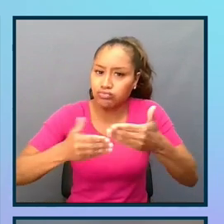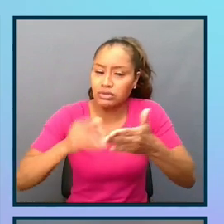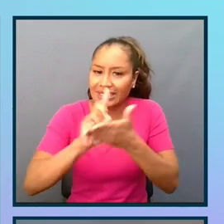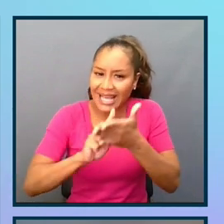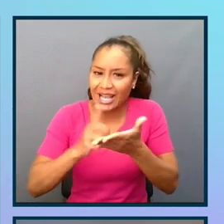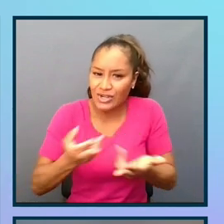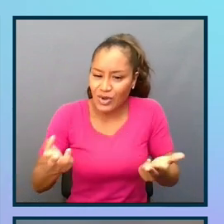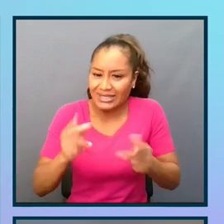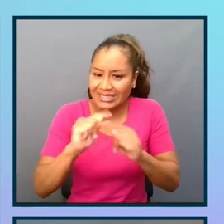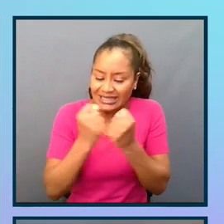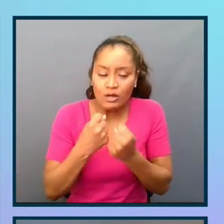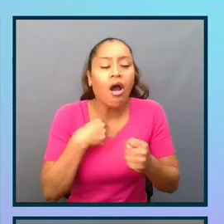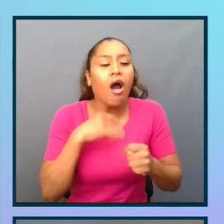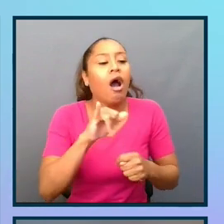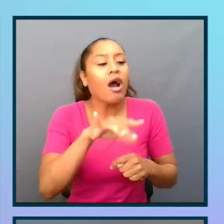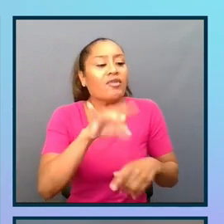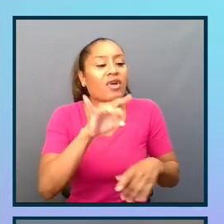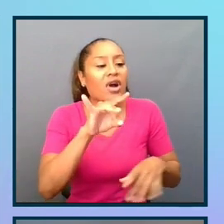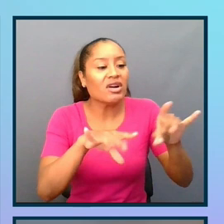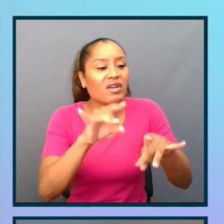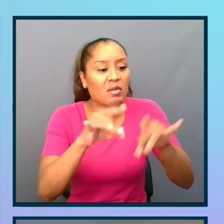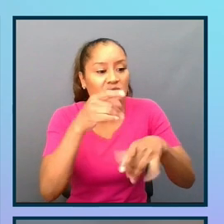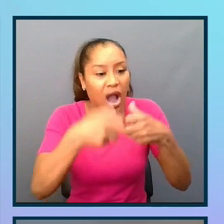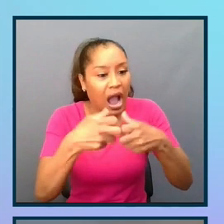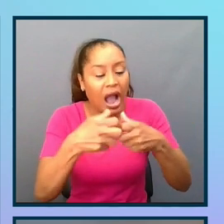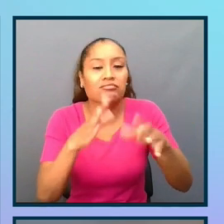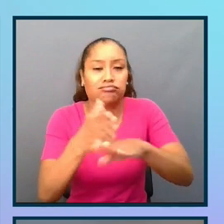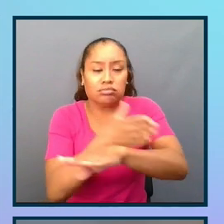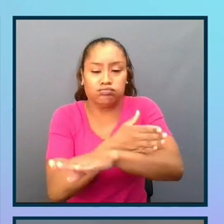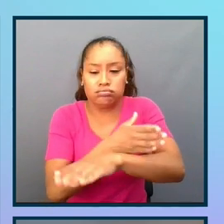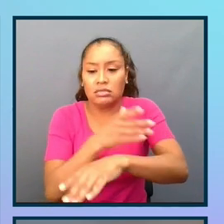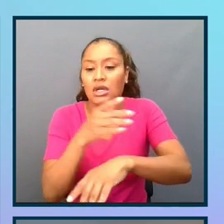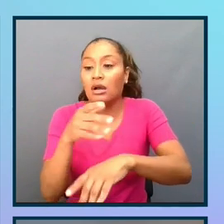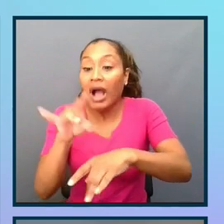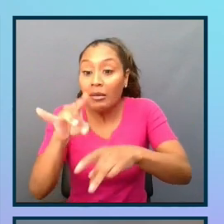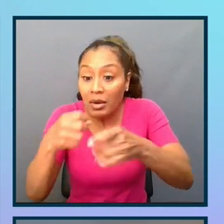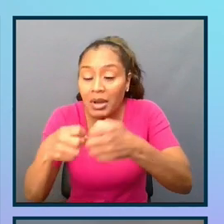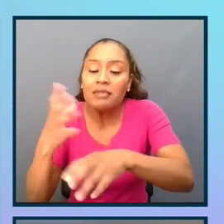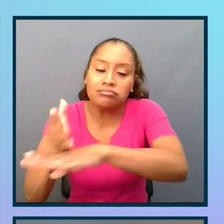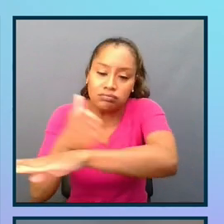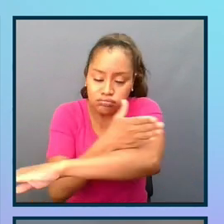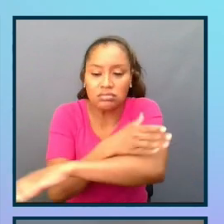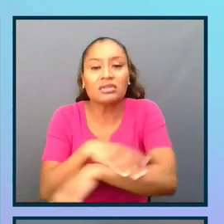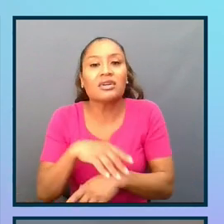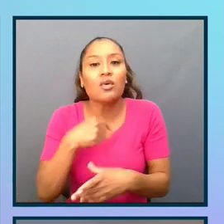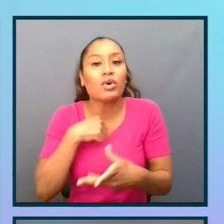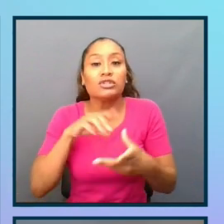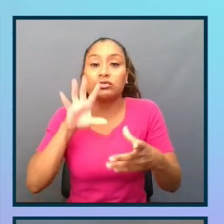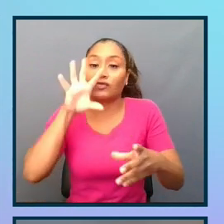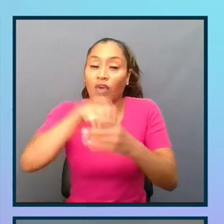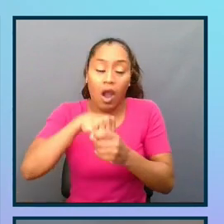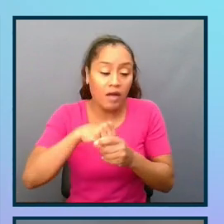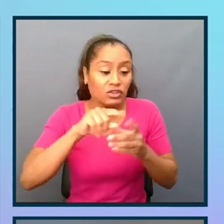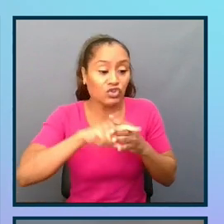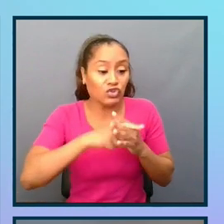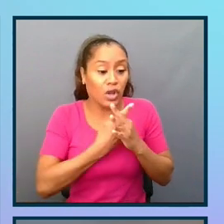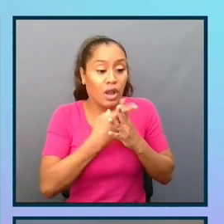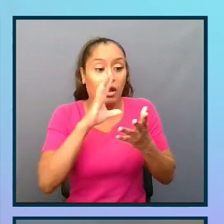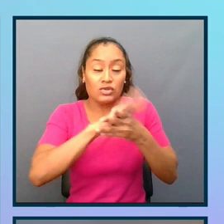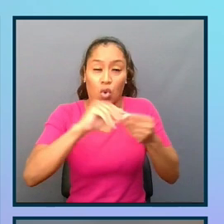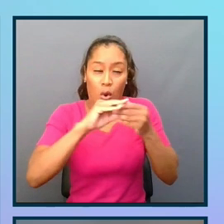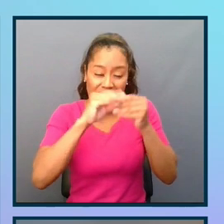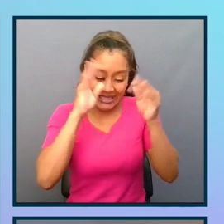continuously improved where we've found problems. We're involved from the beginning in the component story grooming process